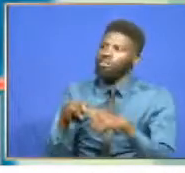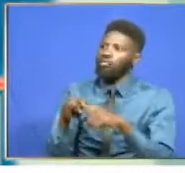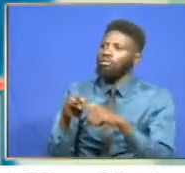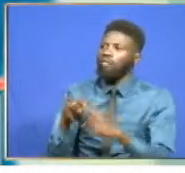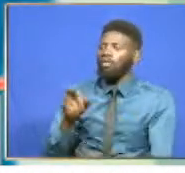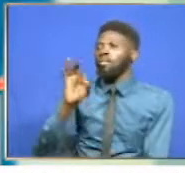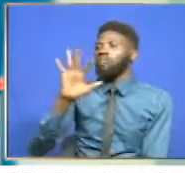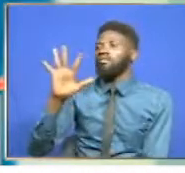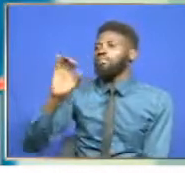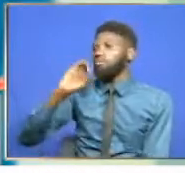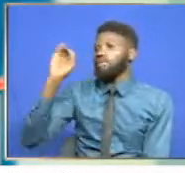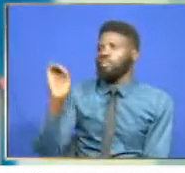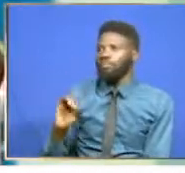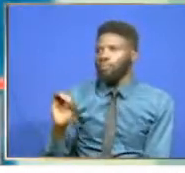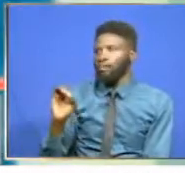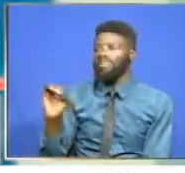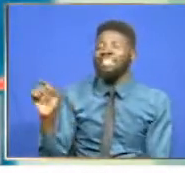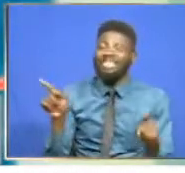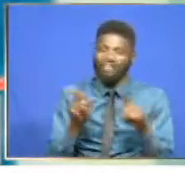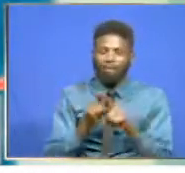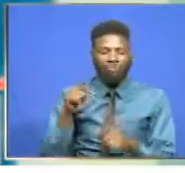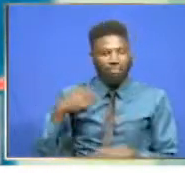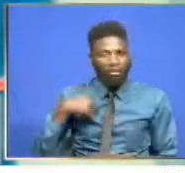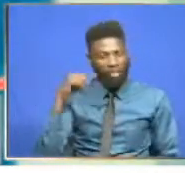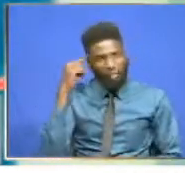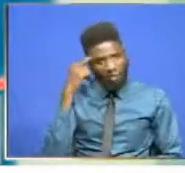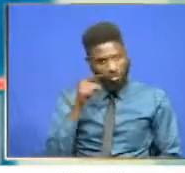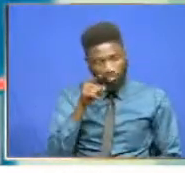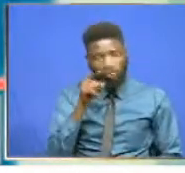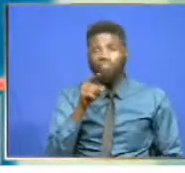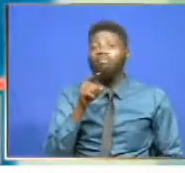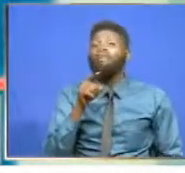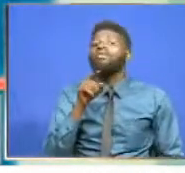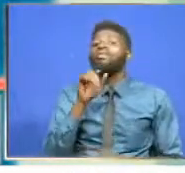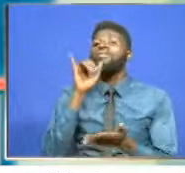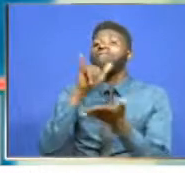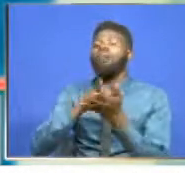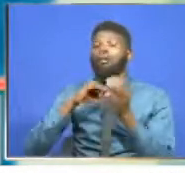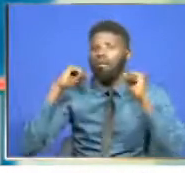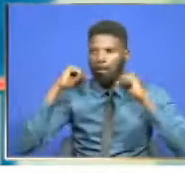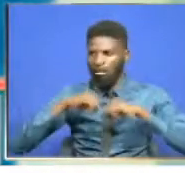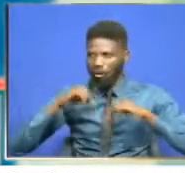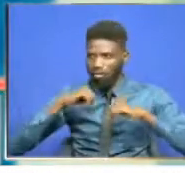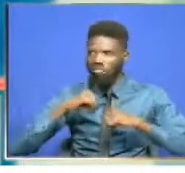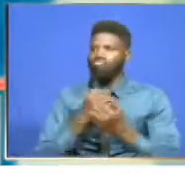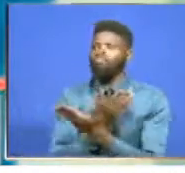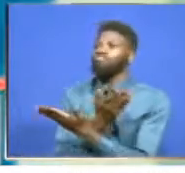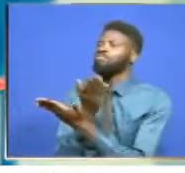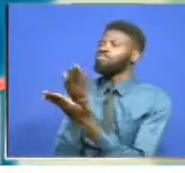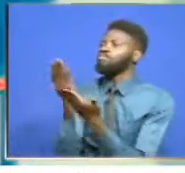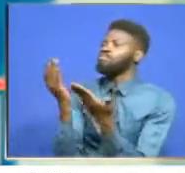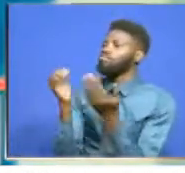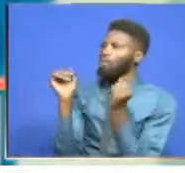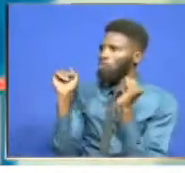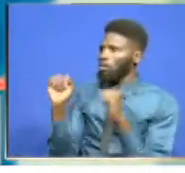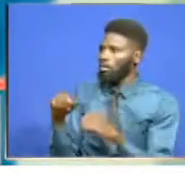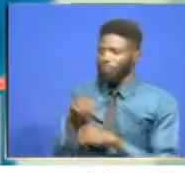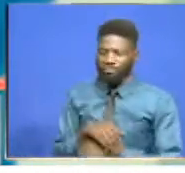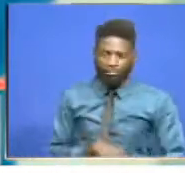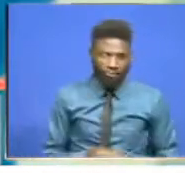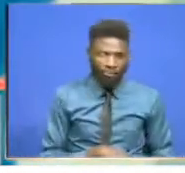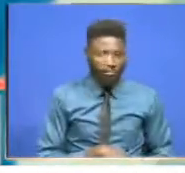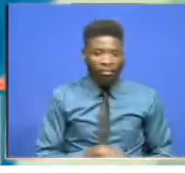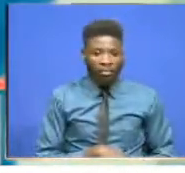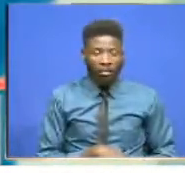35%. And I think that is agreed across the board. What perhaps is